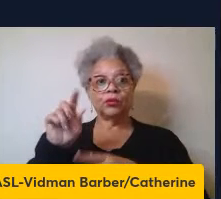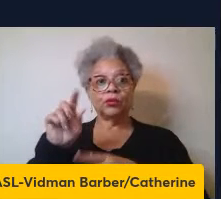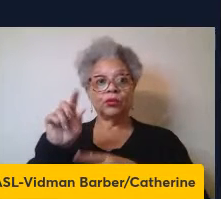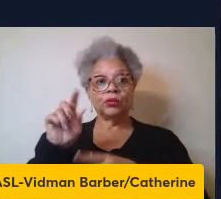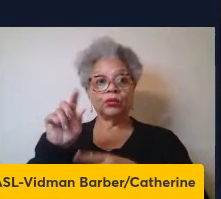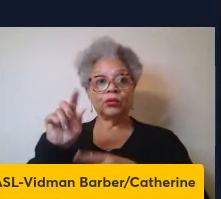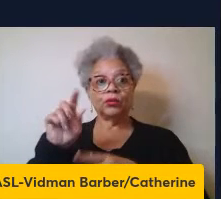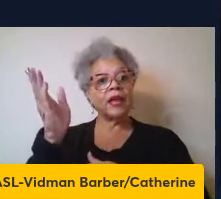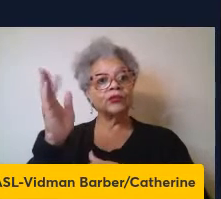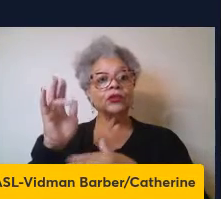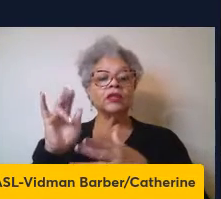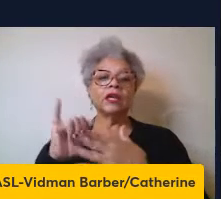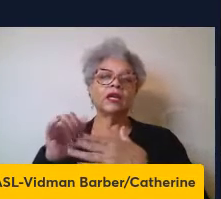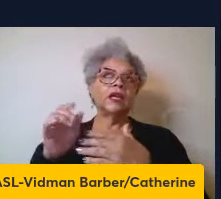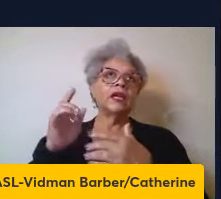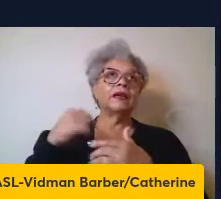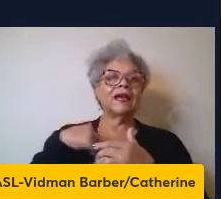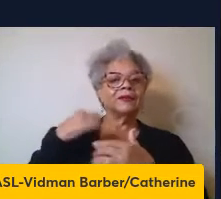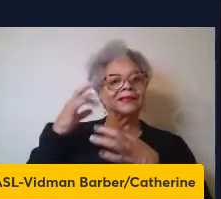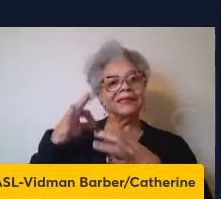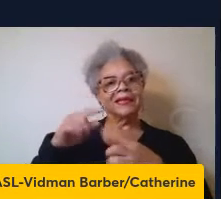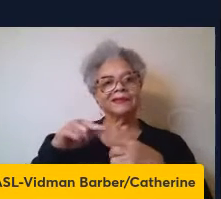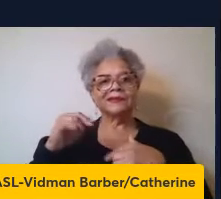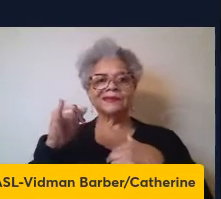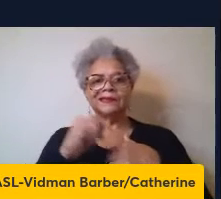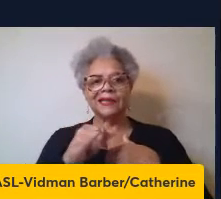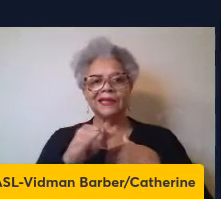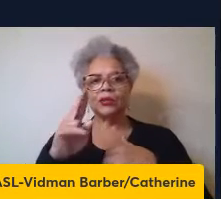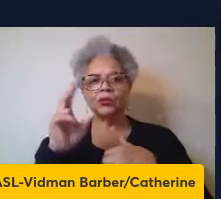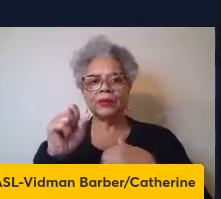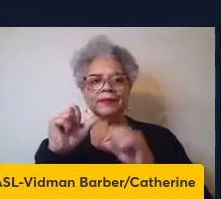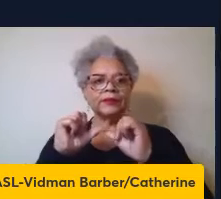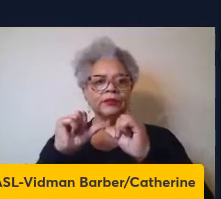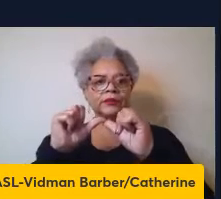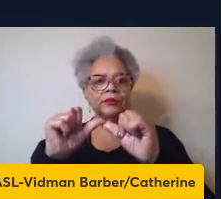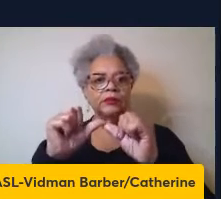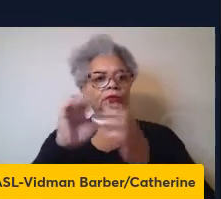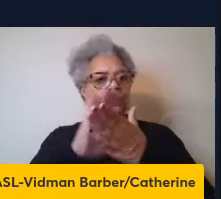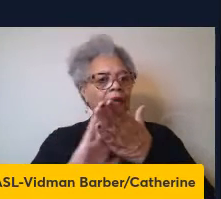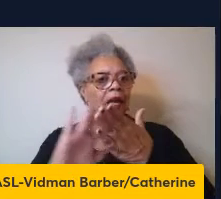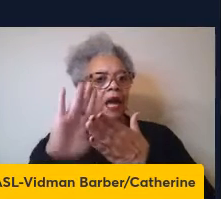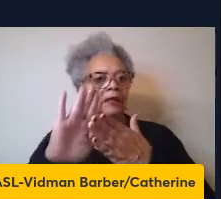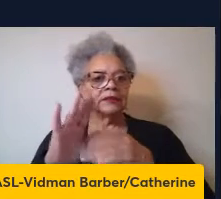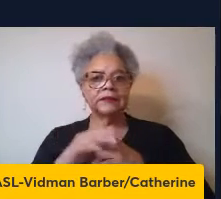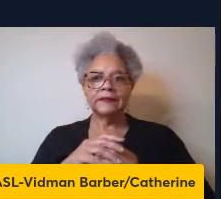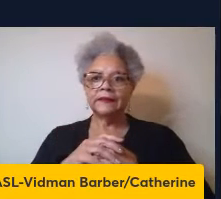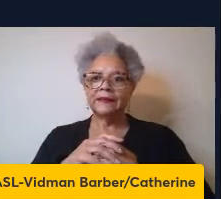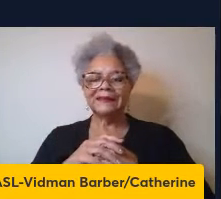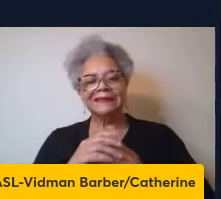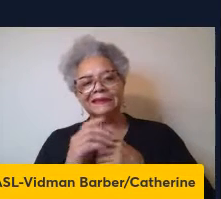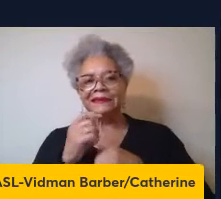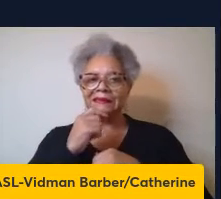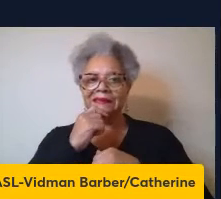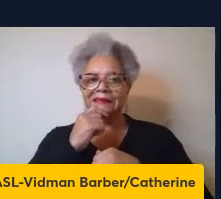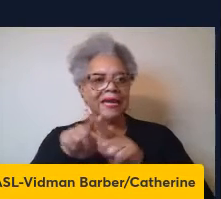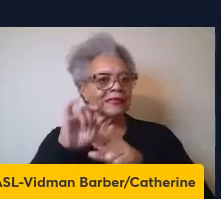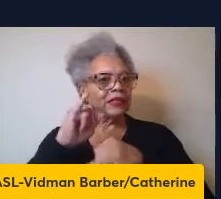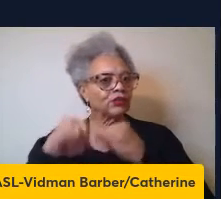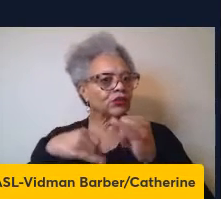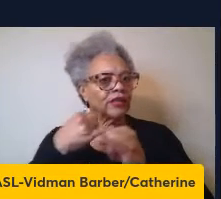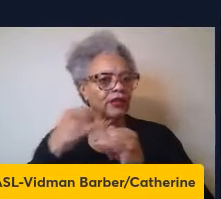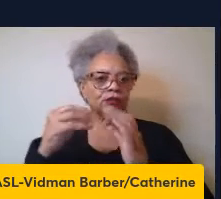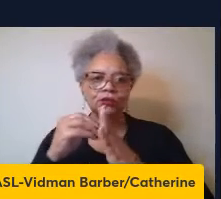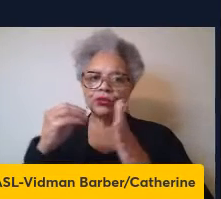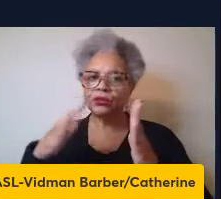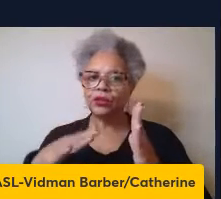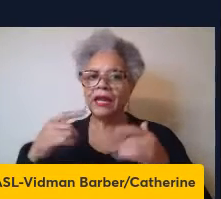whether to stay in the US to continue my college studies. And that was going to be quite tricky as an international student. International